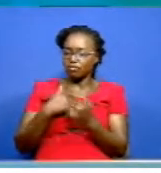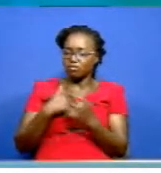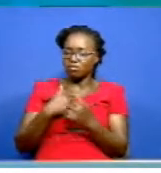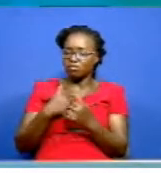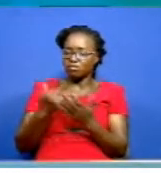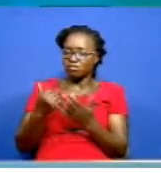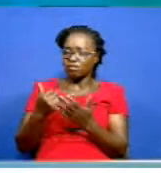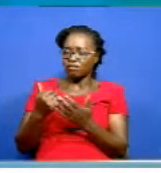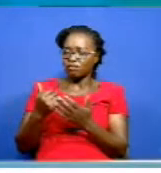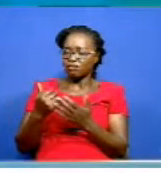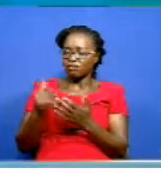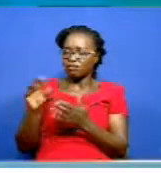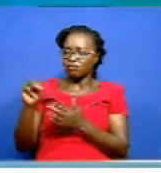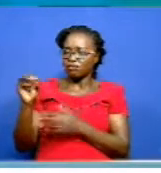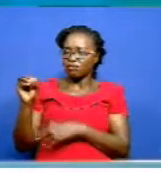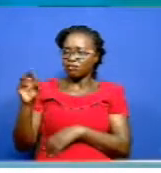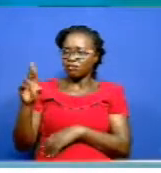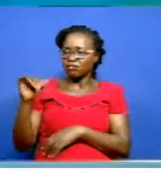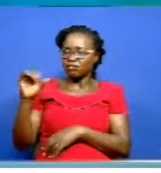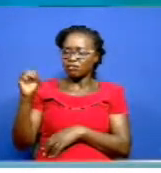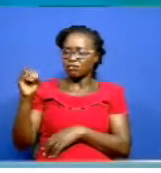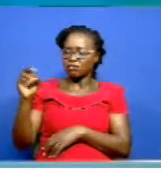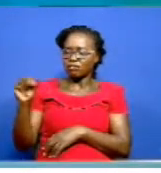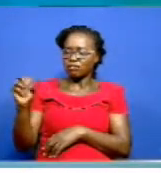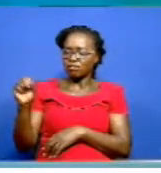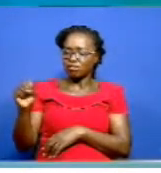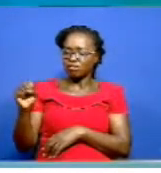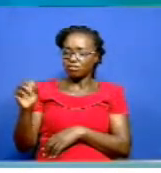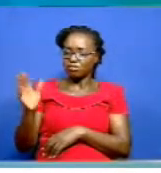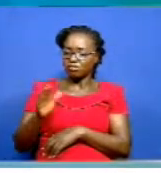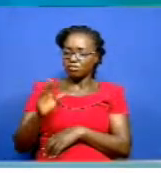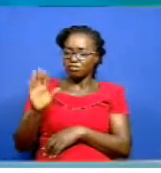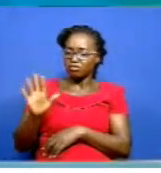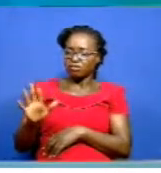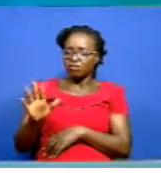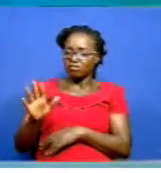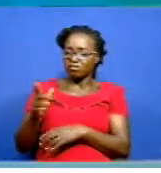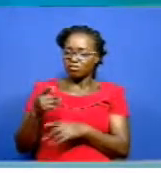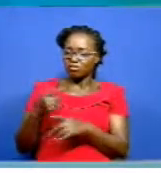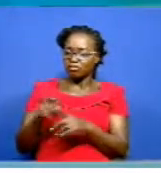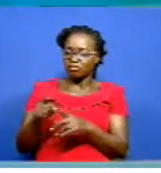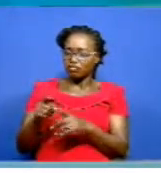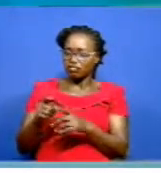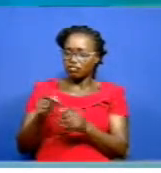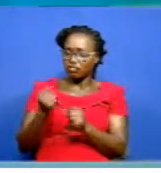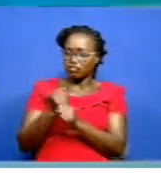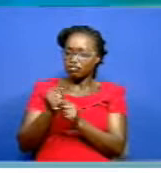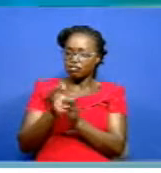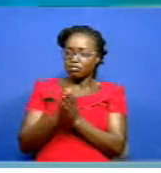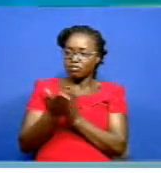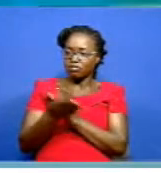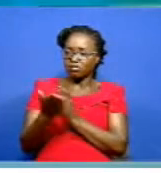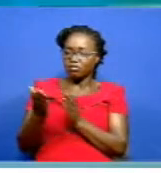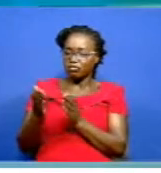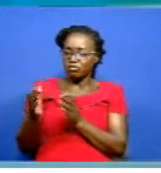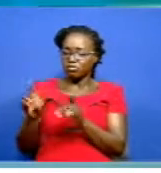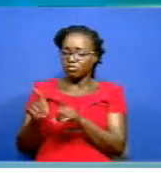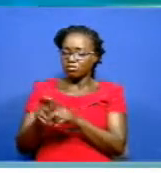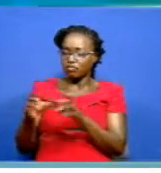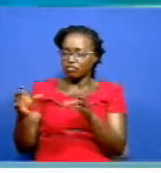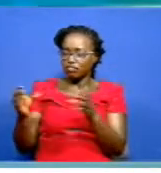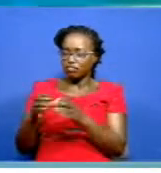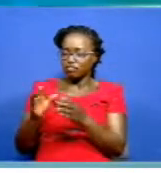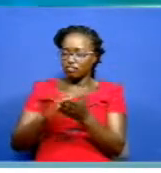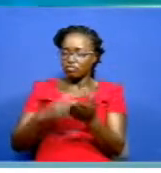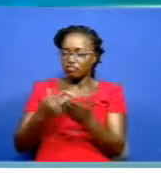and the more recent Sputnik 5, we'll be working with those. But as the companies apply, the manufacturers apply for